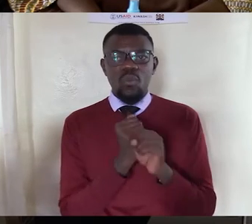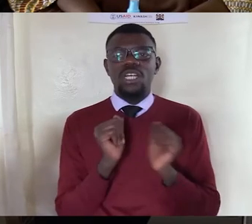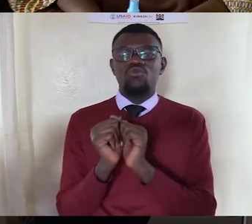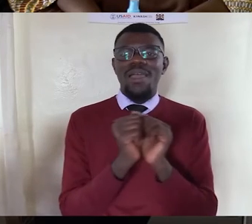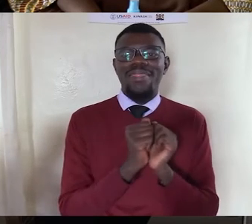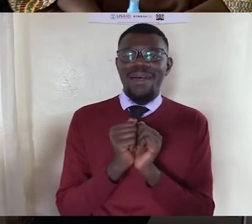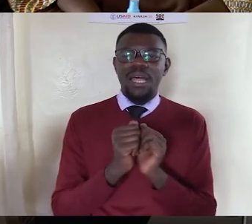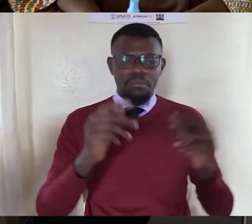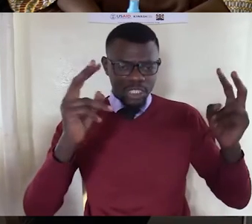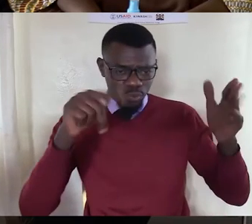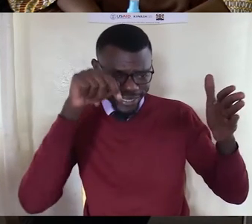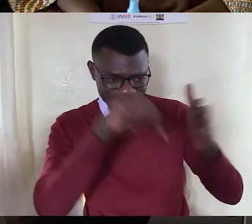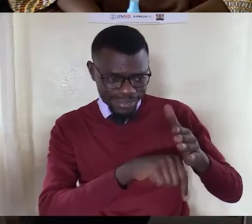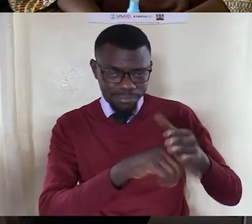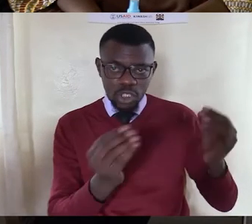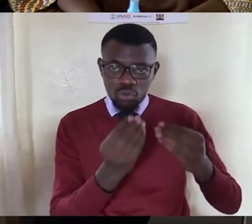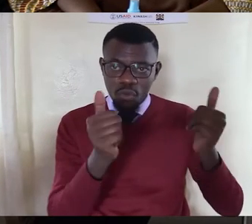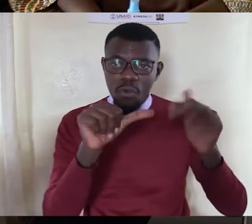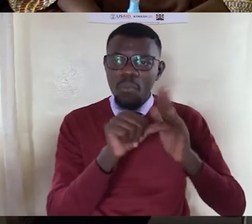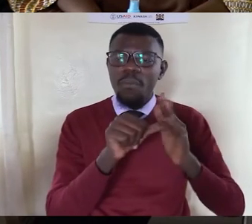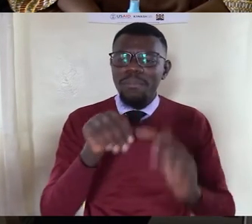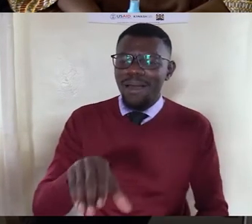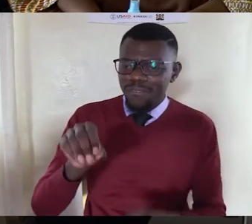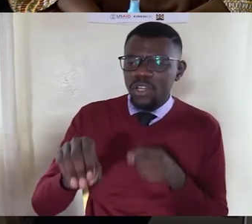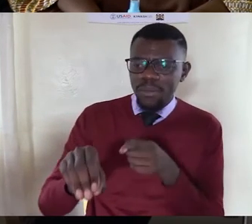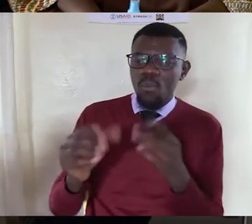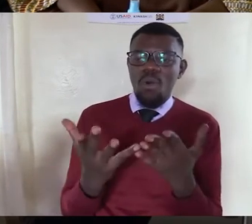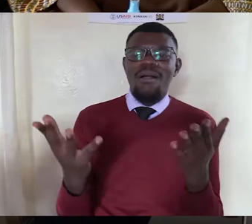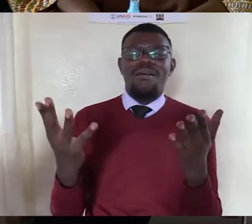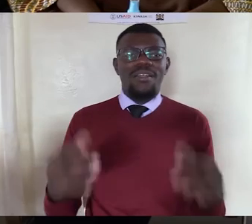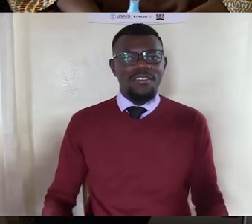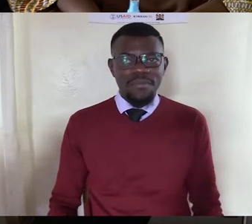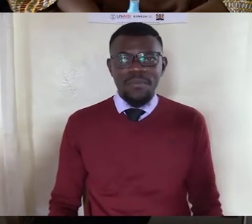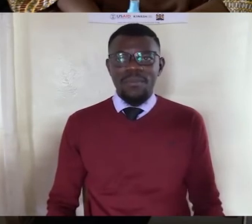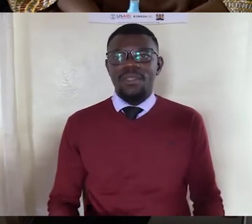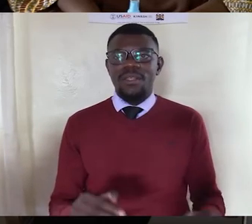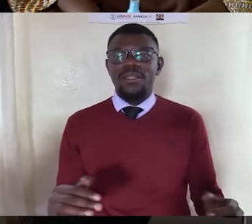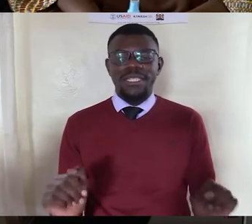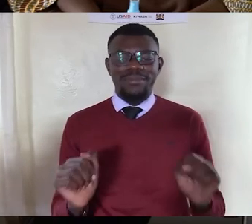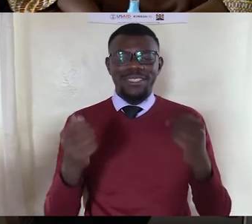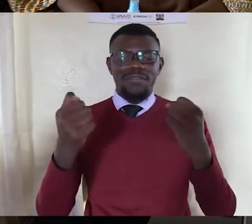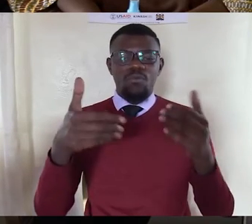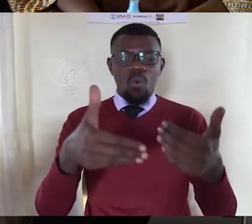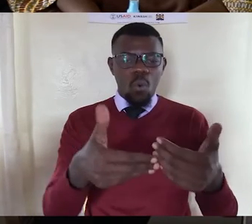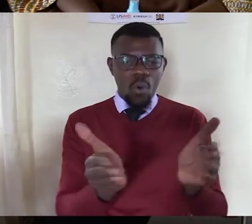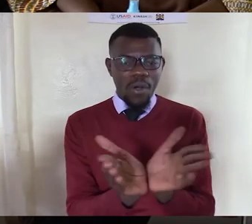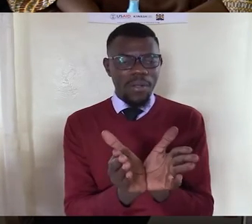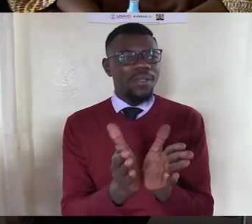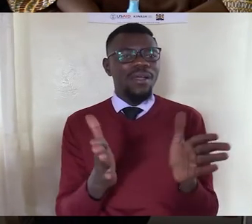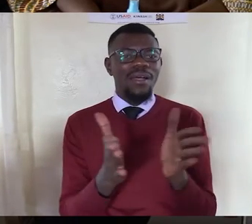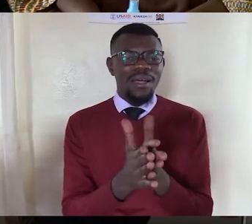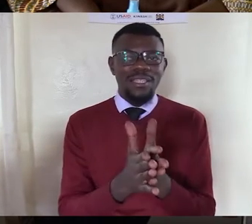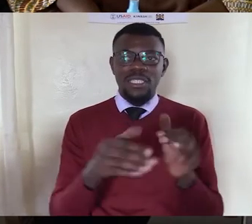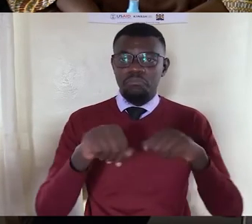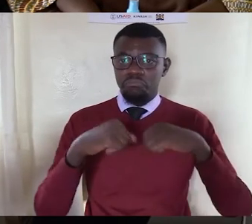look at these issues more in depth and address the root causes, will we be able to make sure we have safer communities and societies out here. As